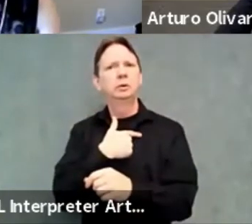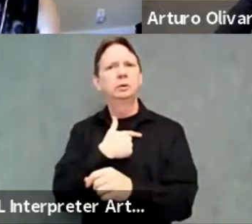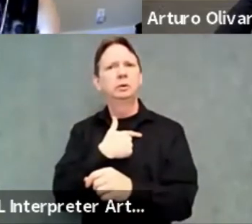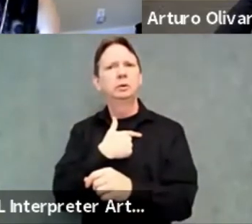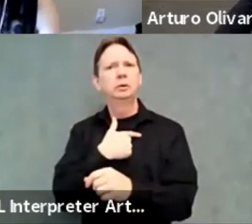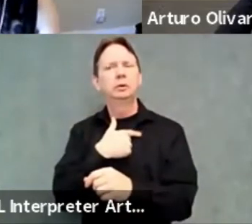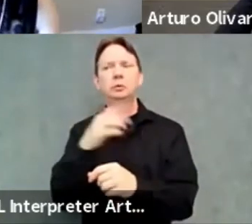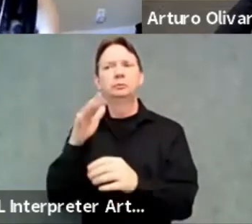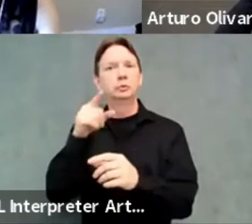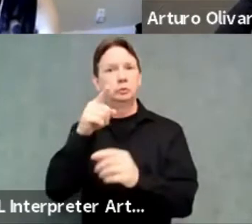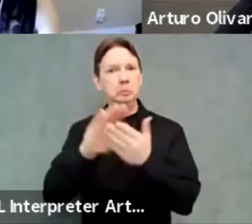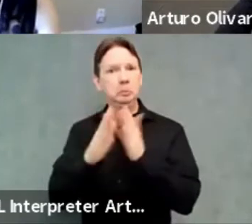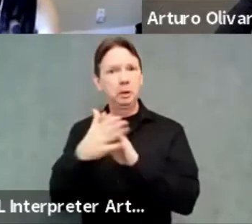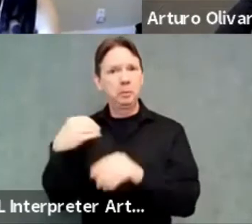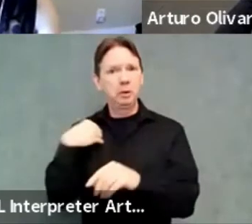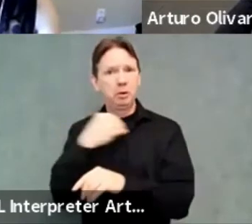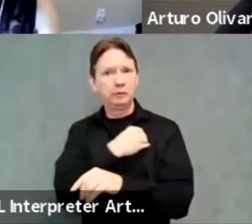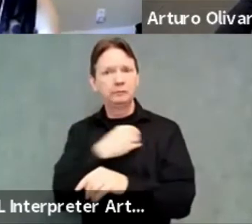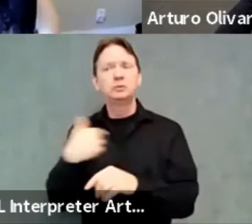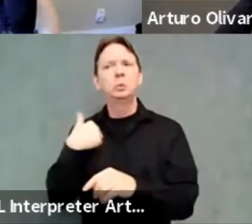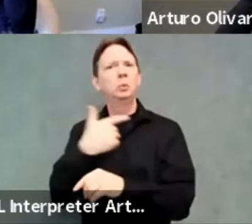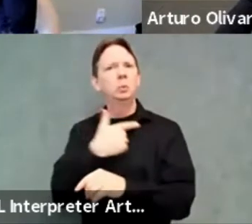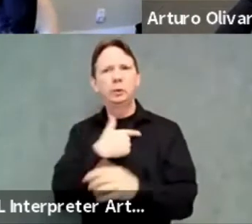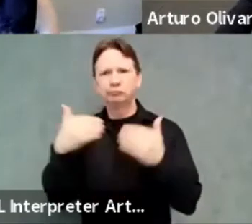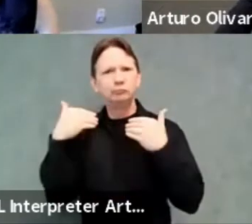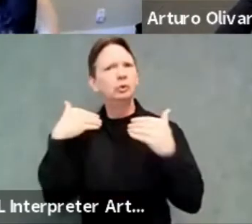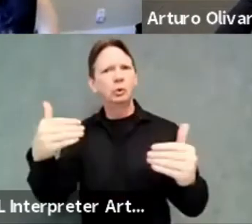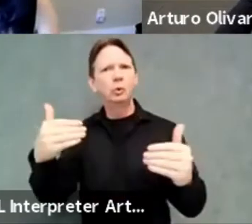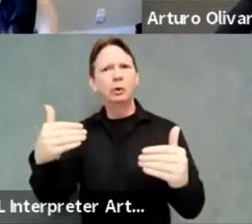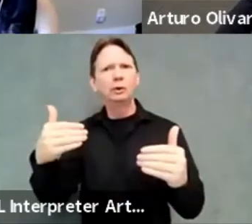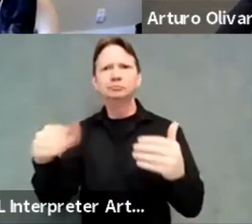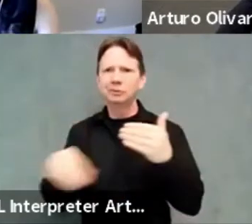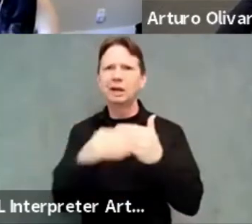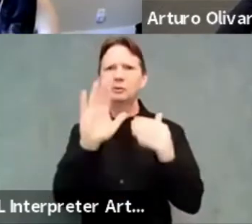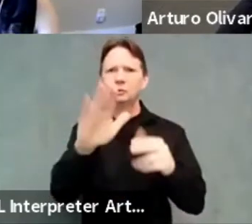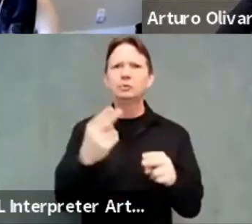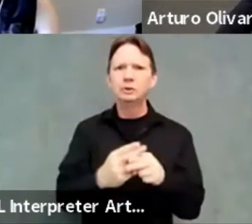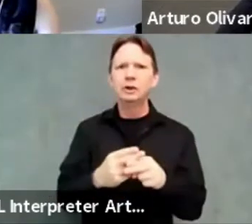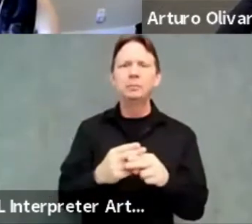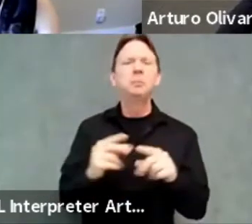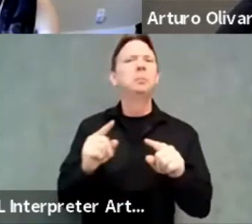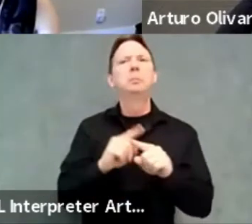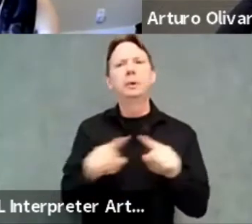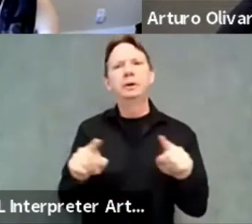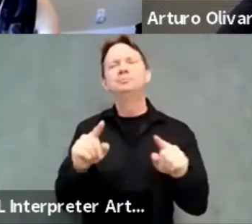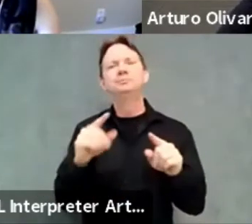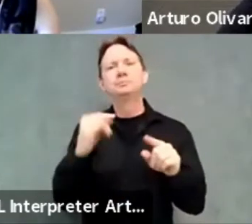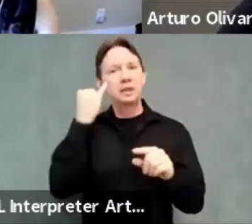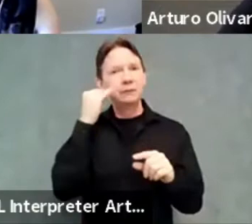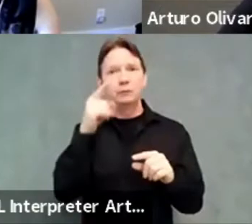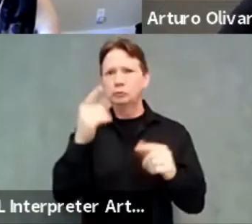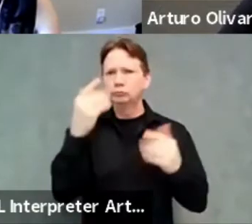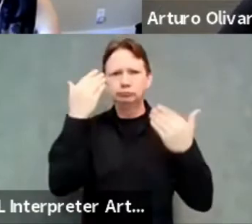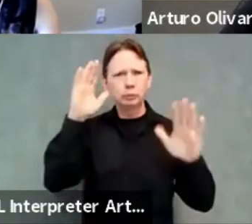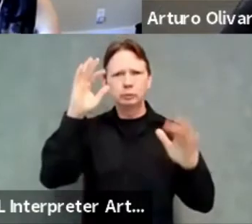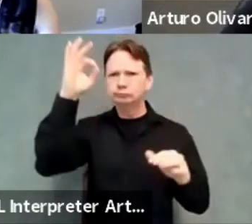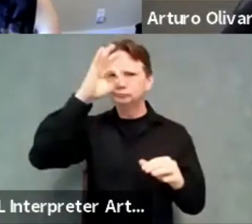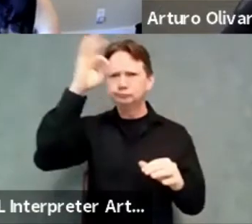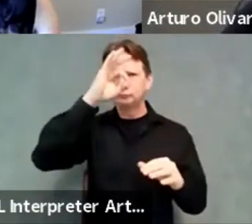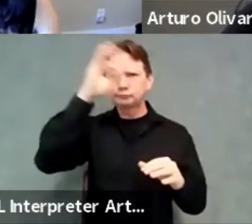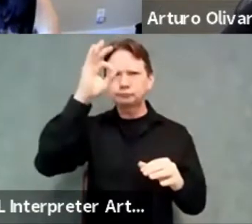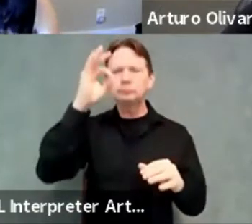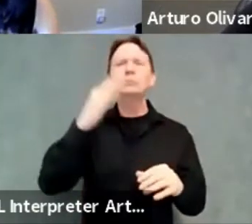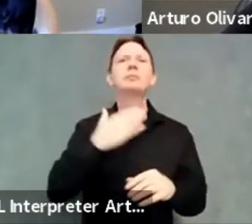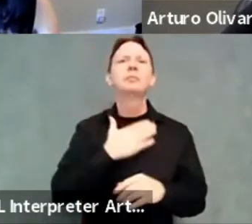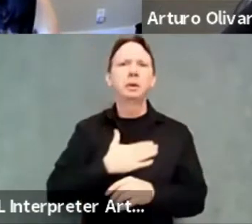added, but you are there. And you'll know instantly if you're not, because if you try to email your SIG members, you'll get a message